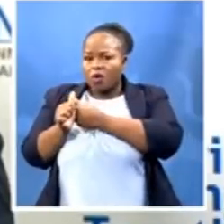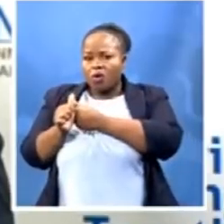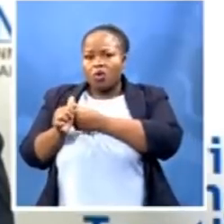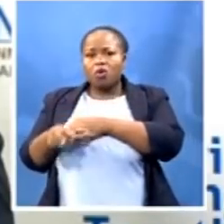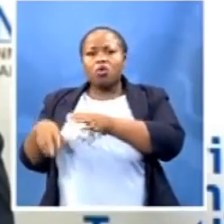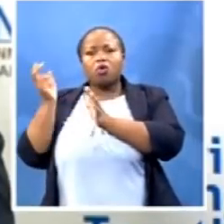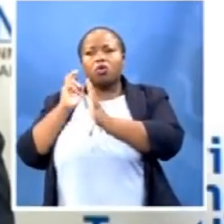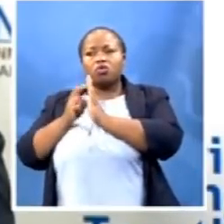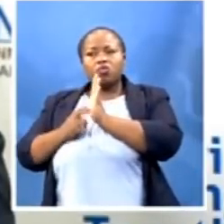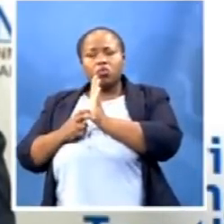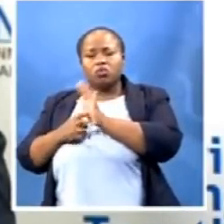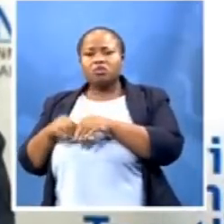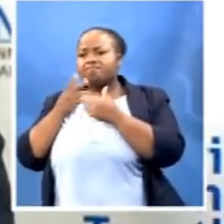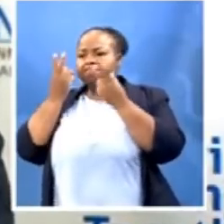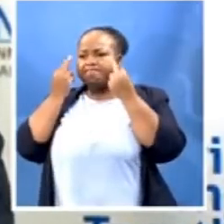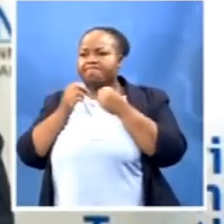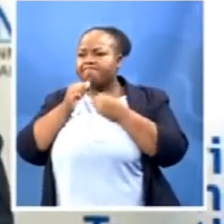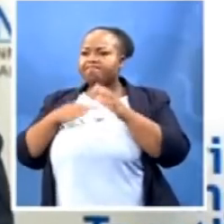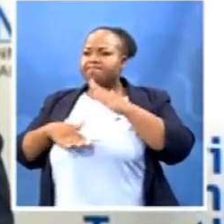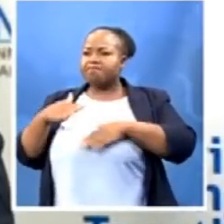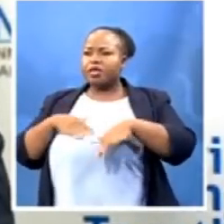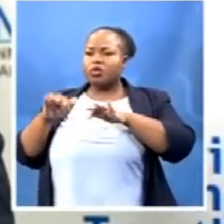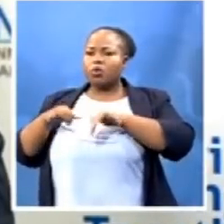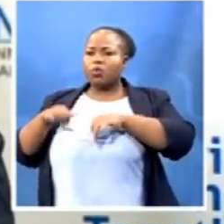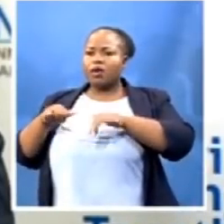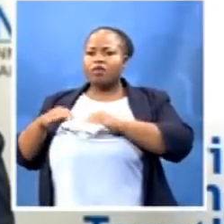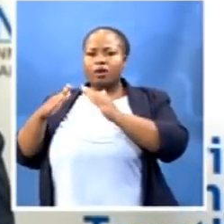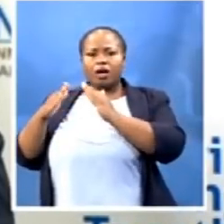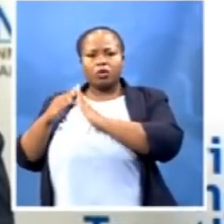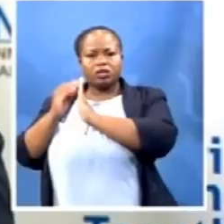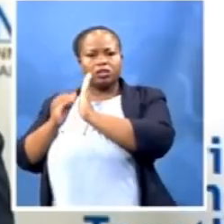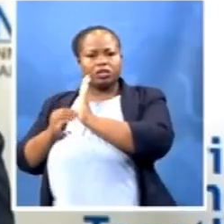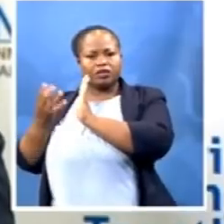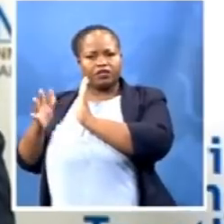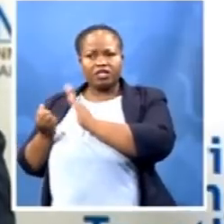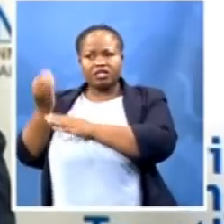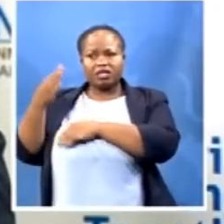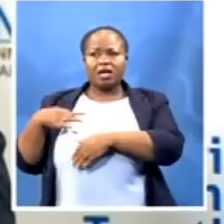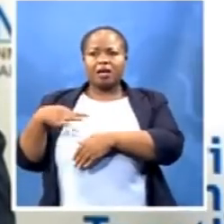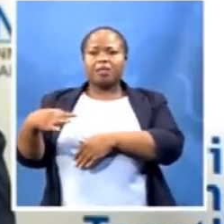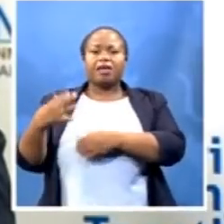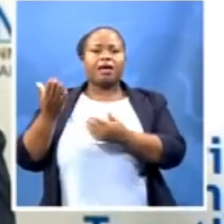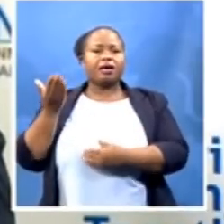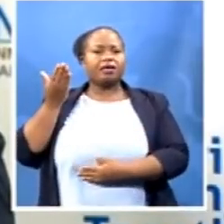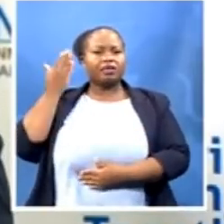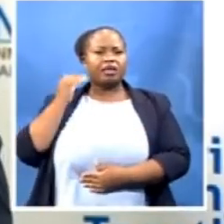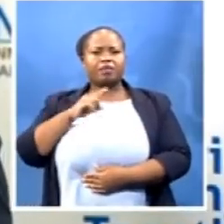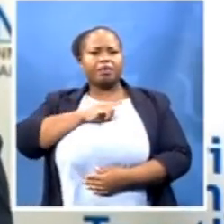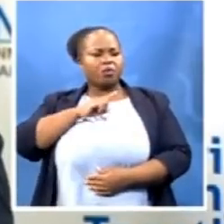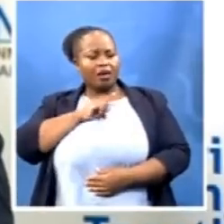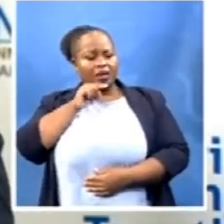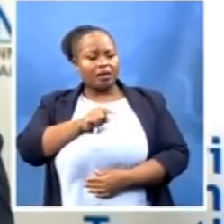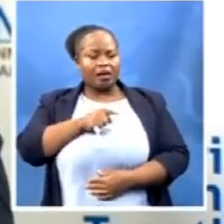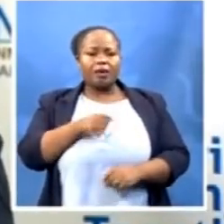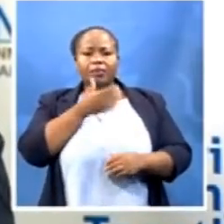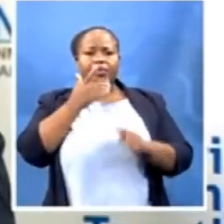Illegal invasions further add to the housing backlog because the land is invaded. It's often land that has